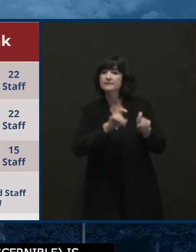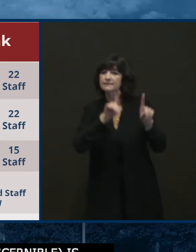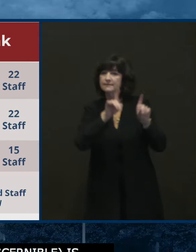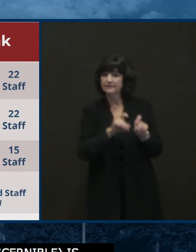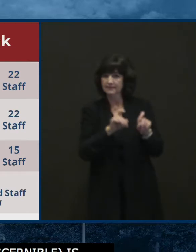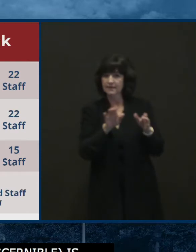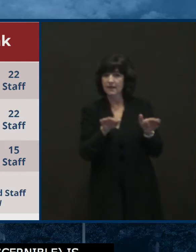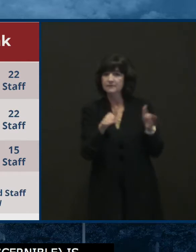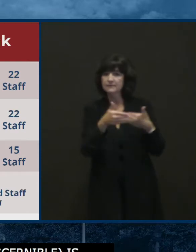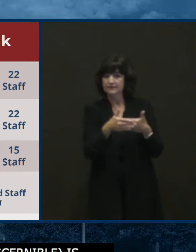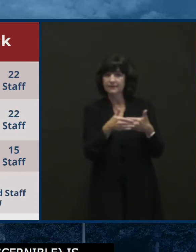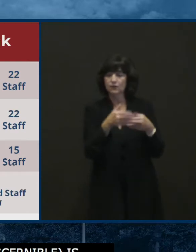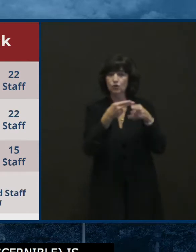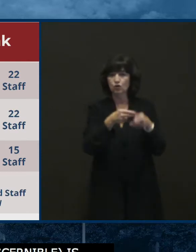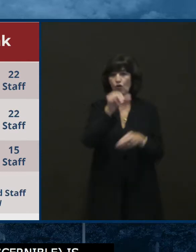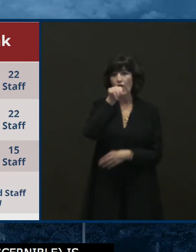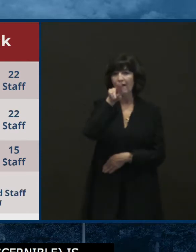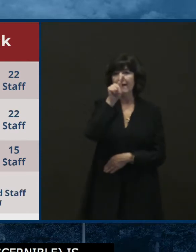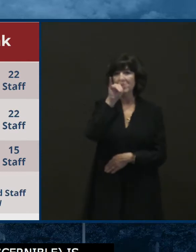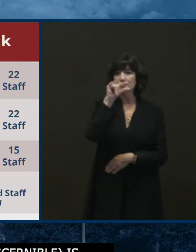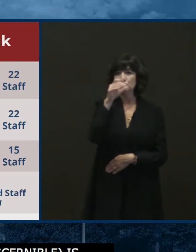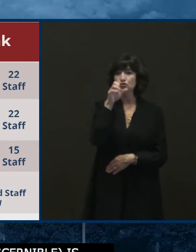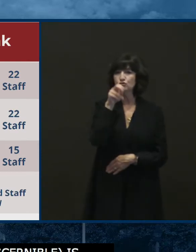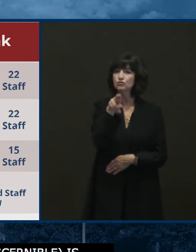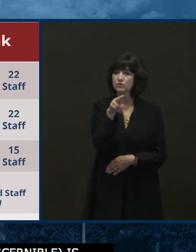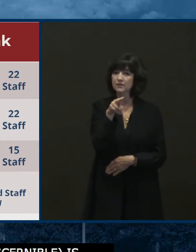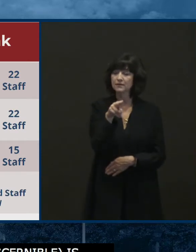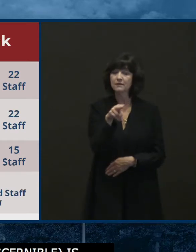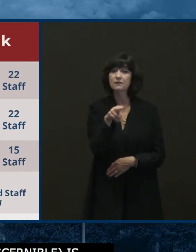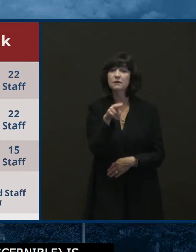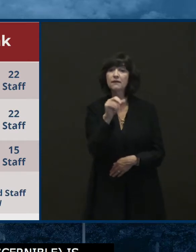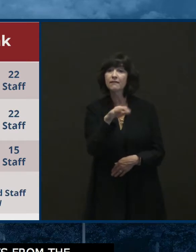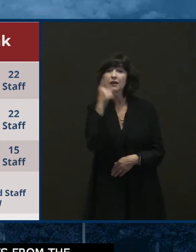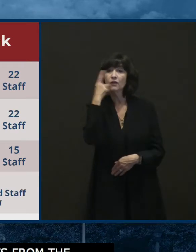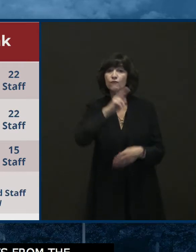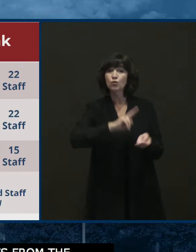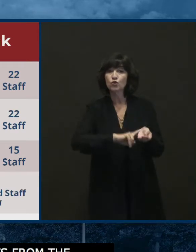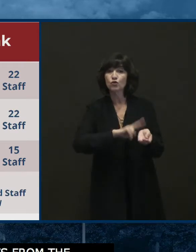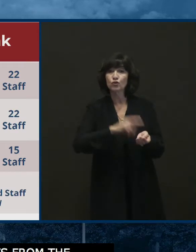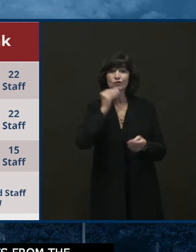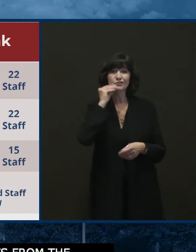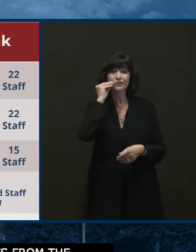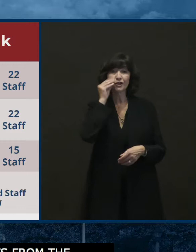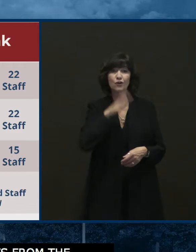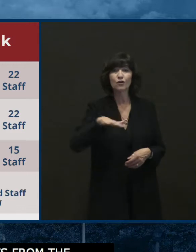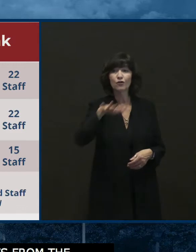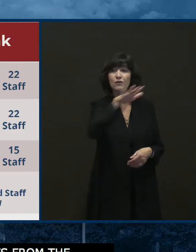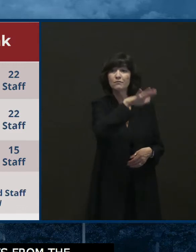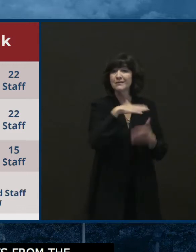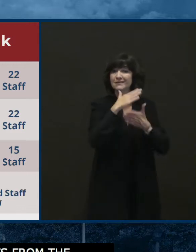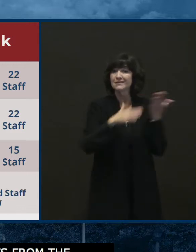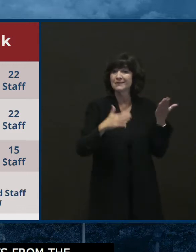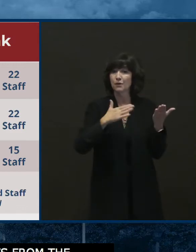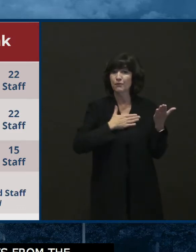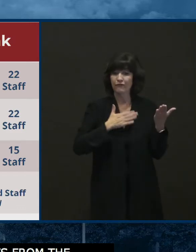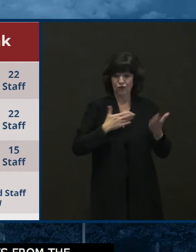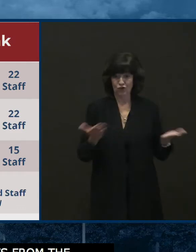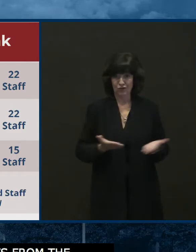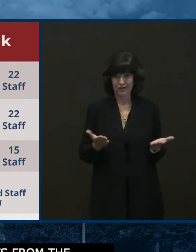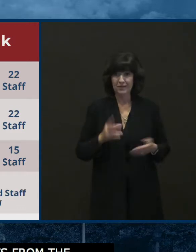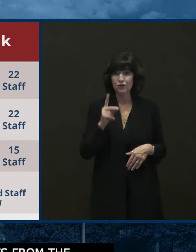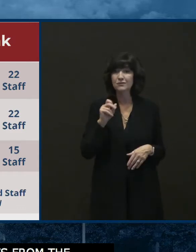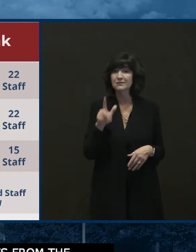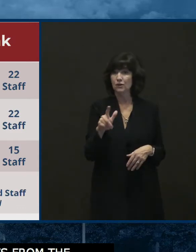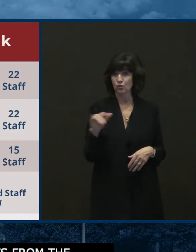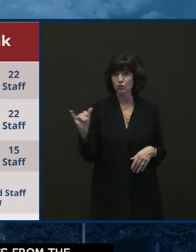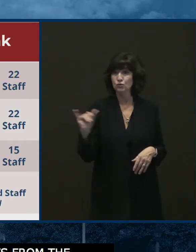those tests in facilities across the country, and including some of our facilities in Delaware, have seen